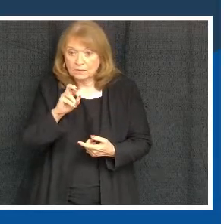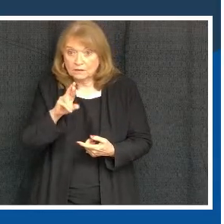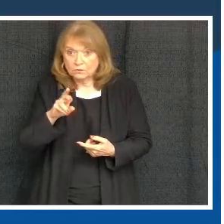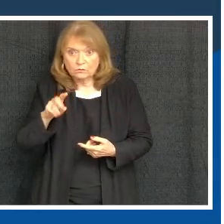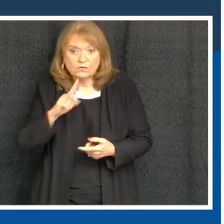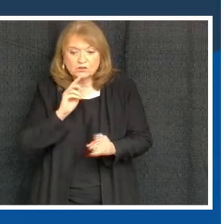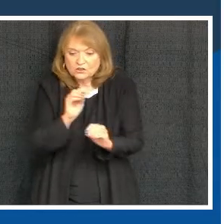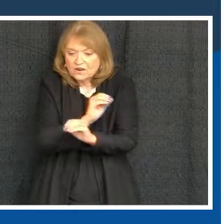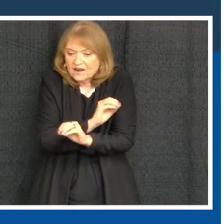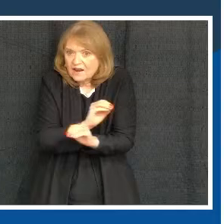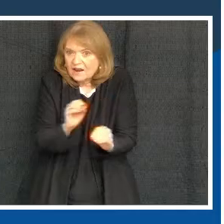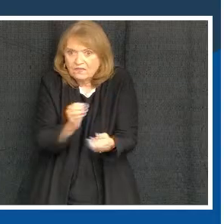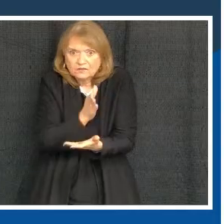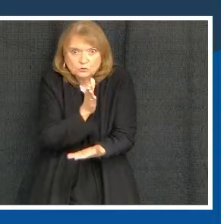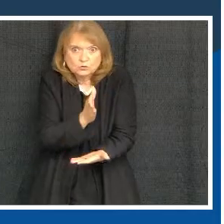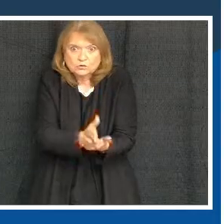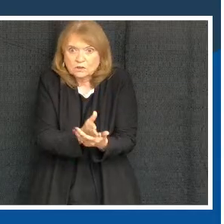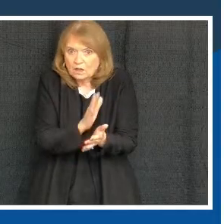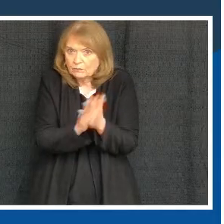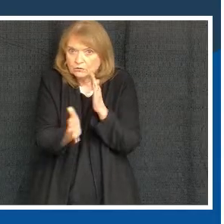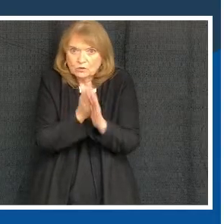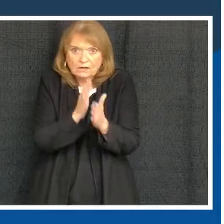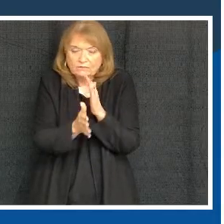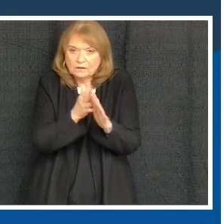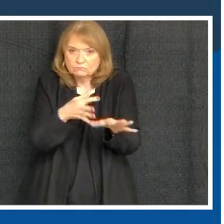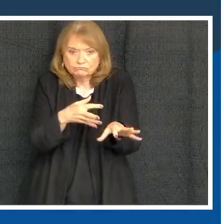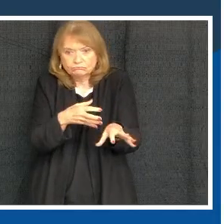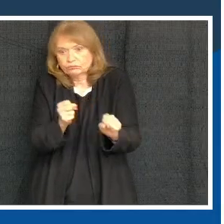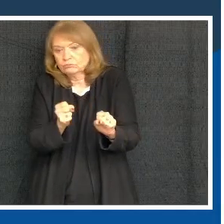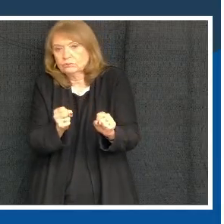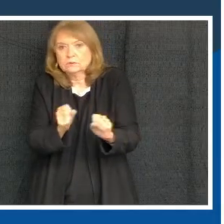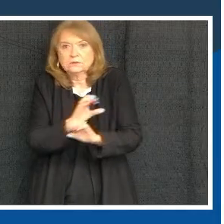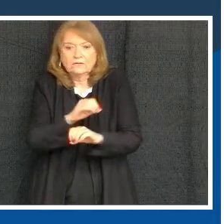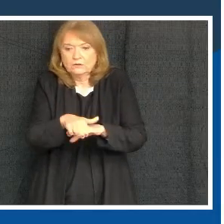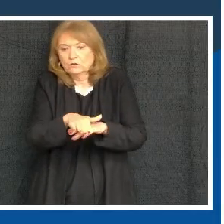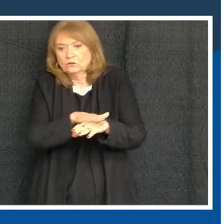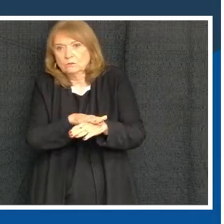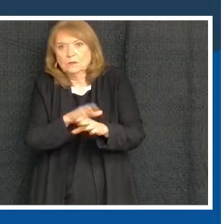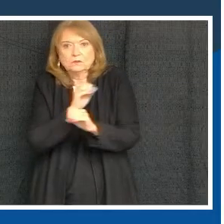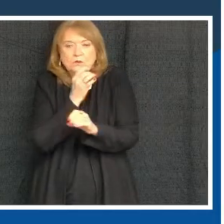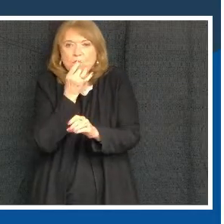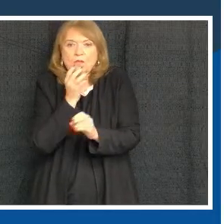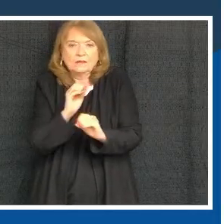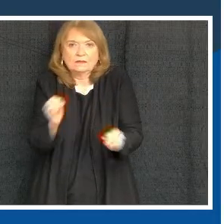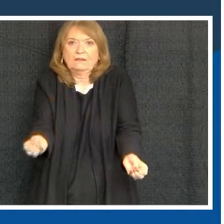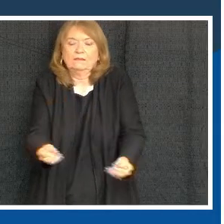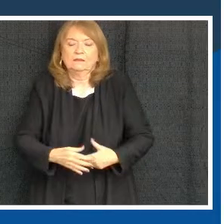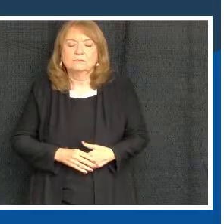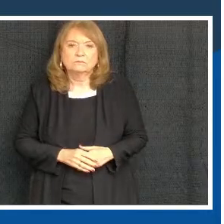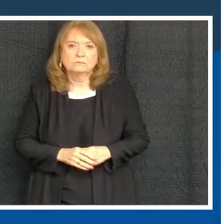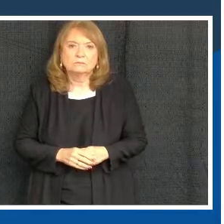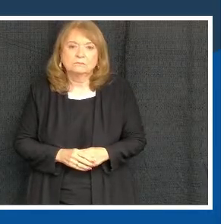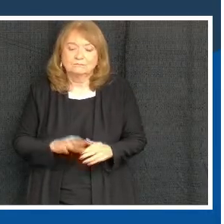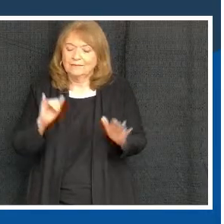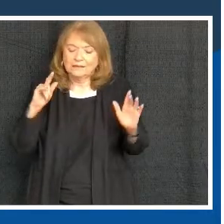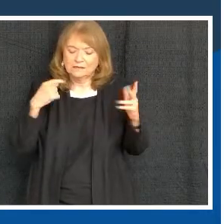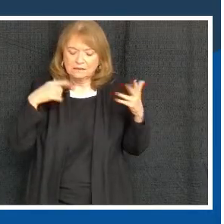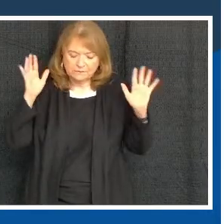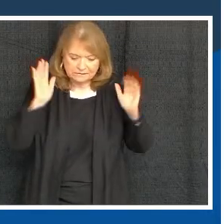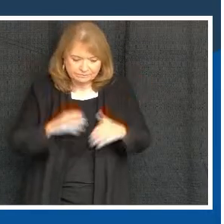stop the traffic. There's nothing to slow that volume down. That's it, I'm